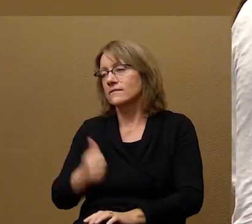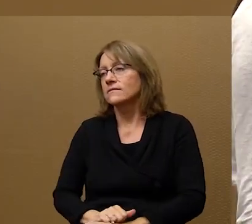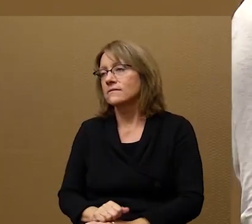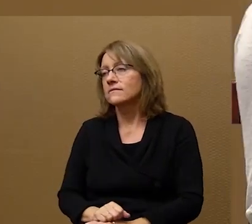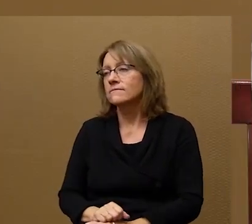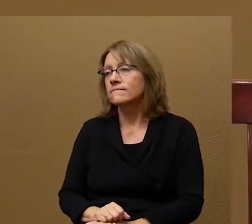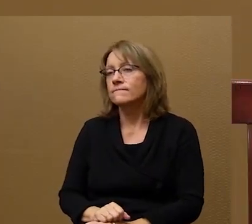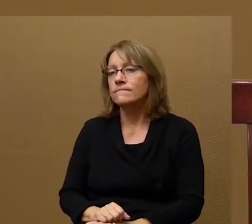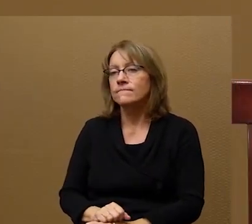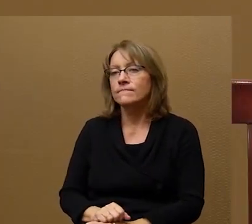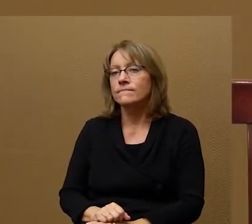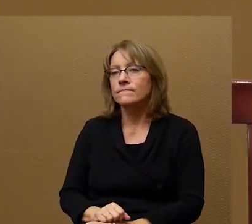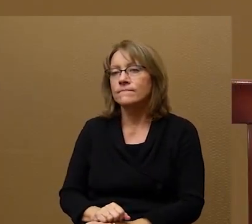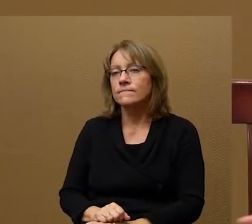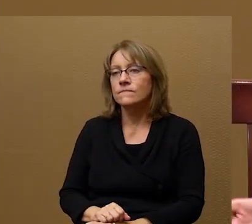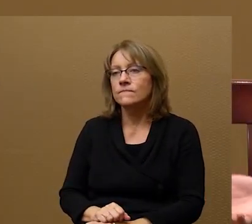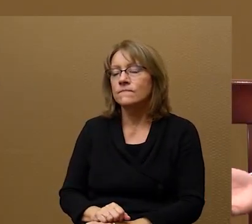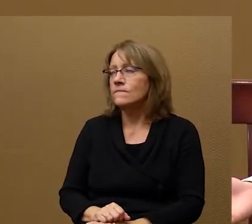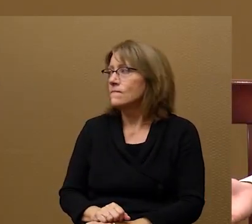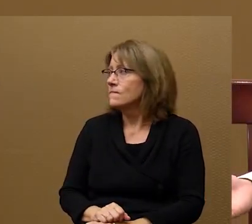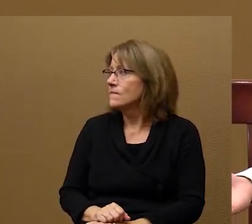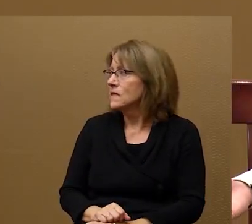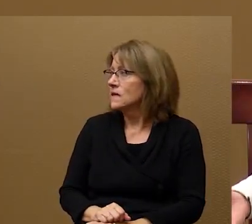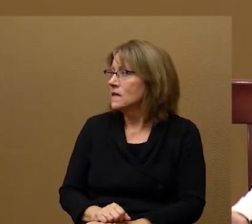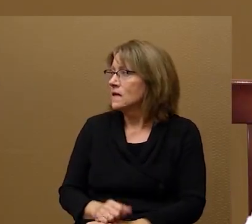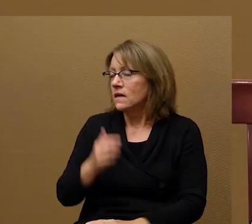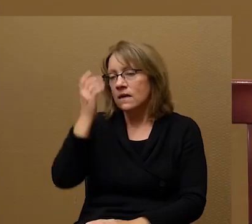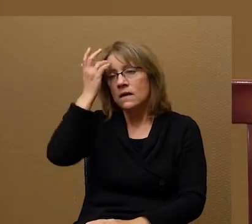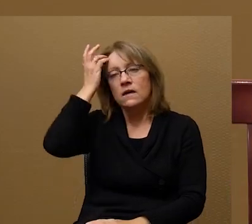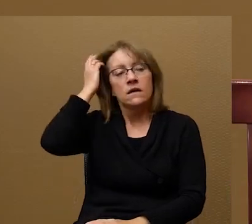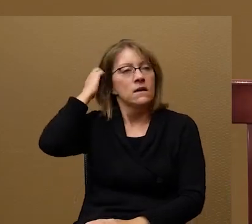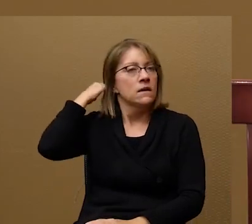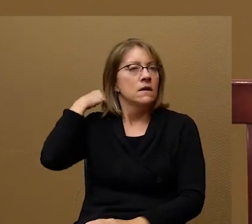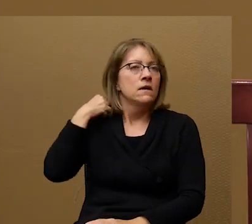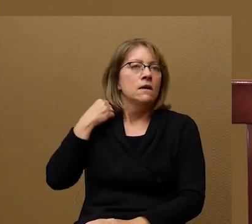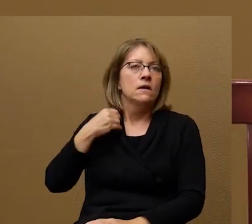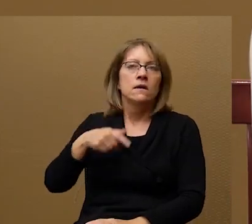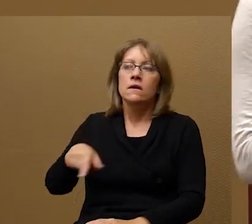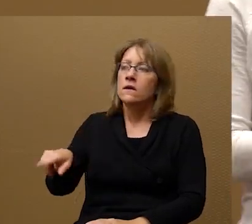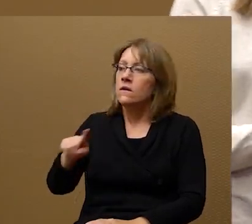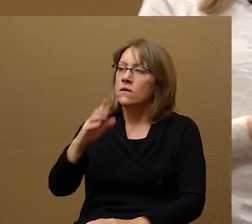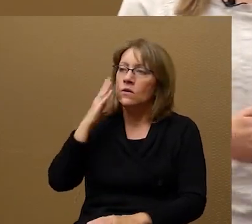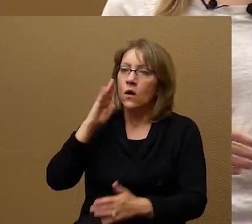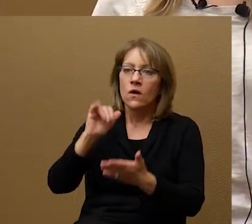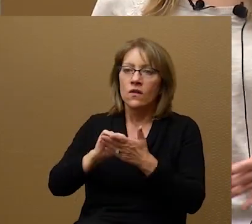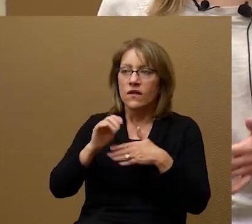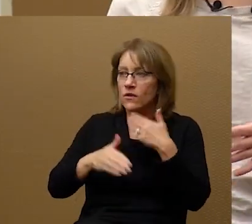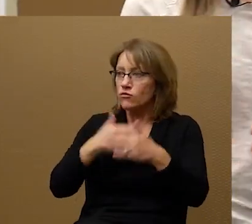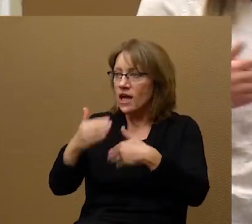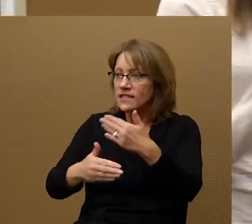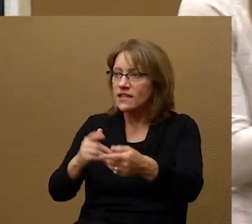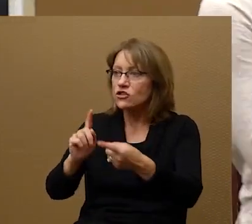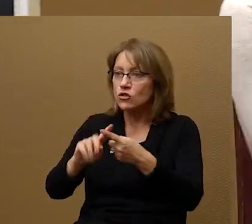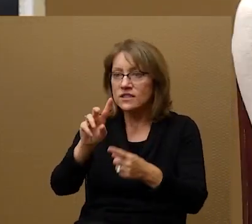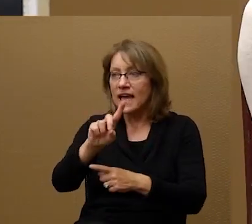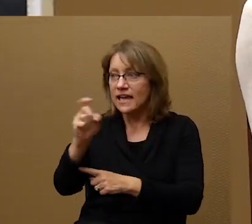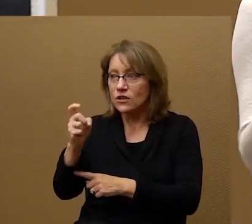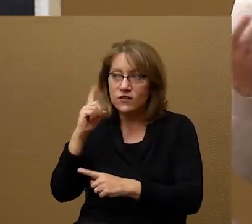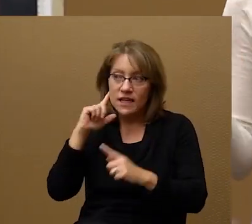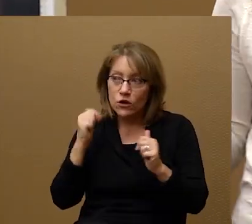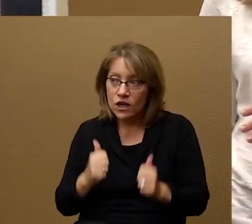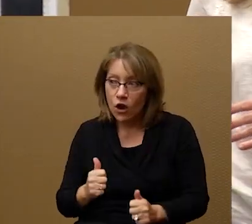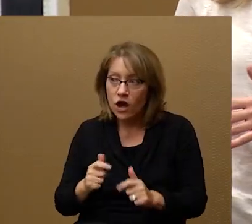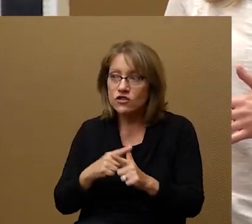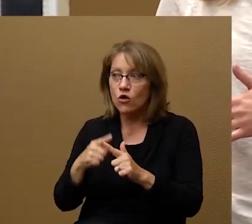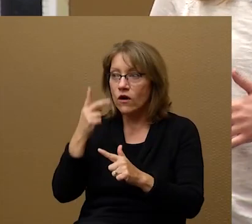All right. So you guys all know the diagnosis, basically the process to diagnose a hearing loss or